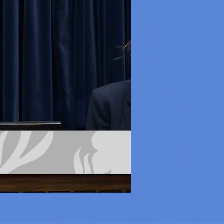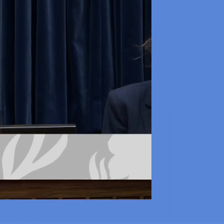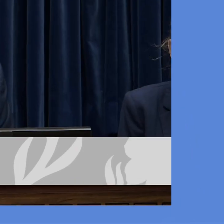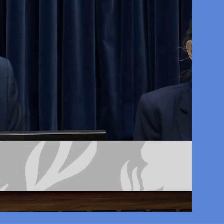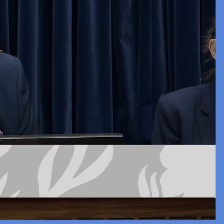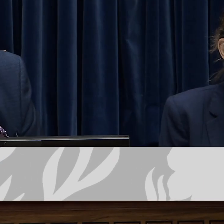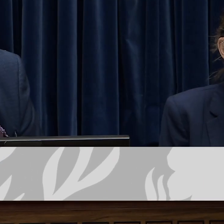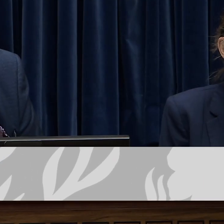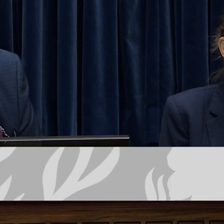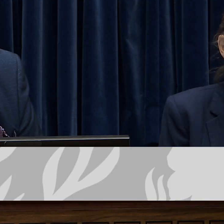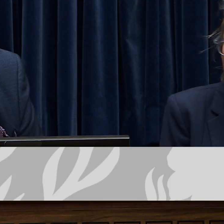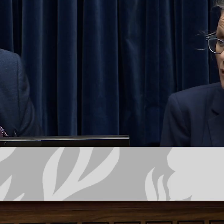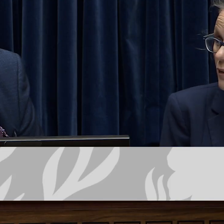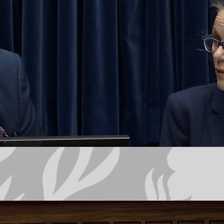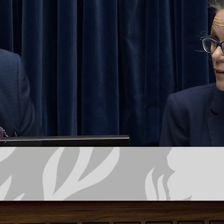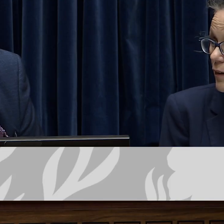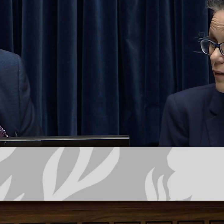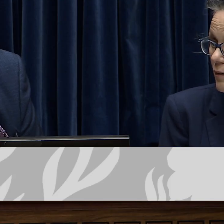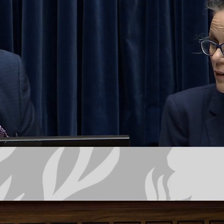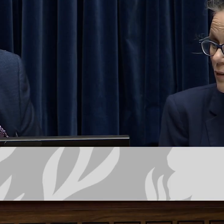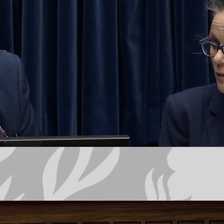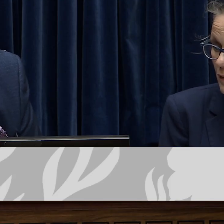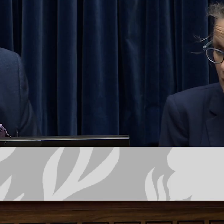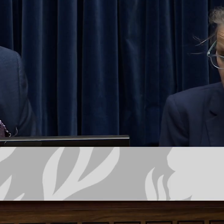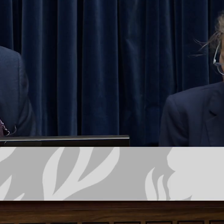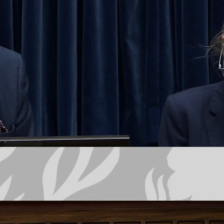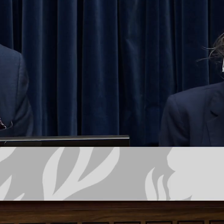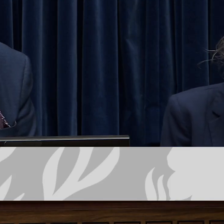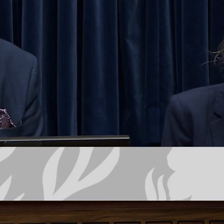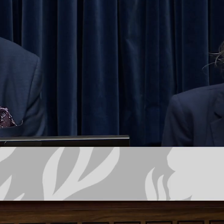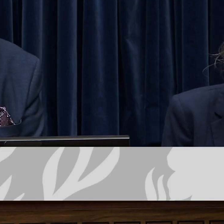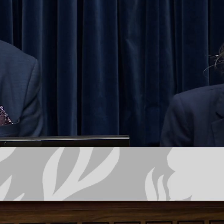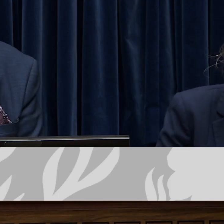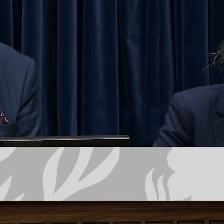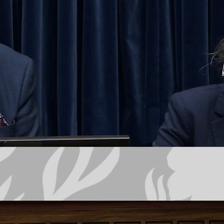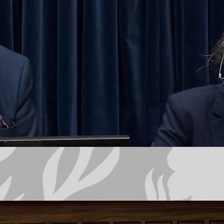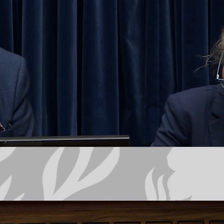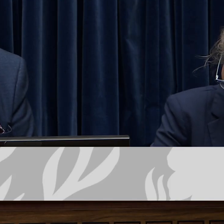and I call... Okay, take her easy a moment. The Minister gets her place.